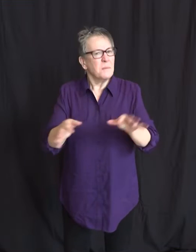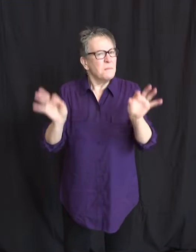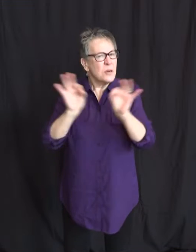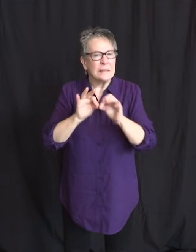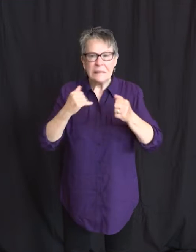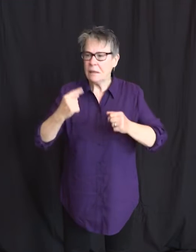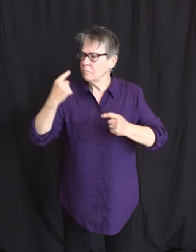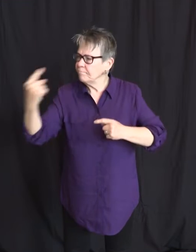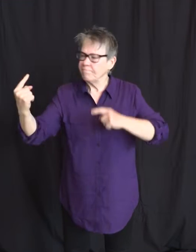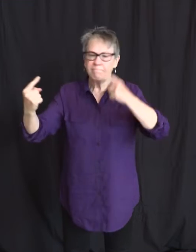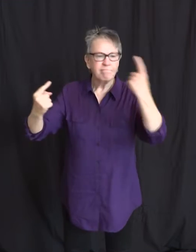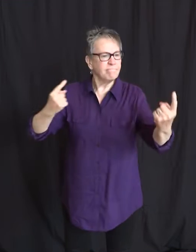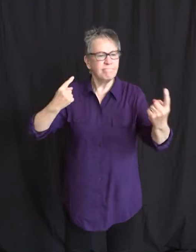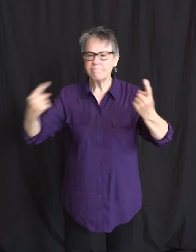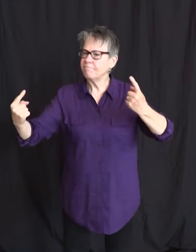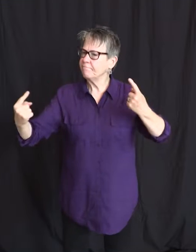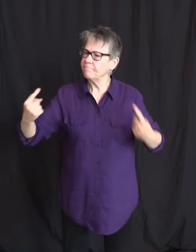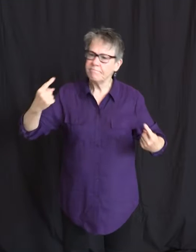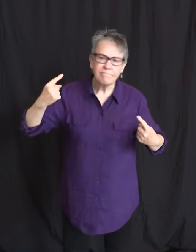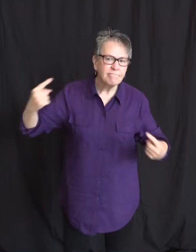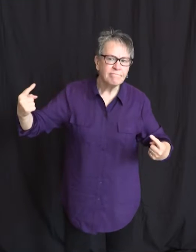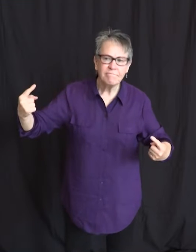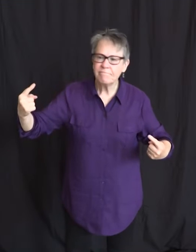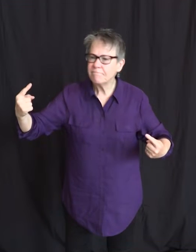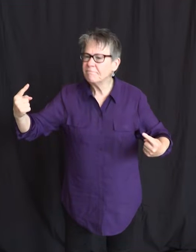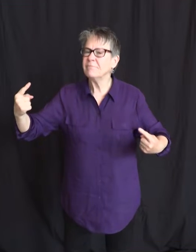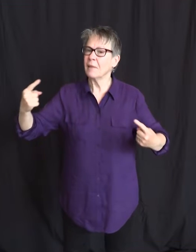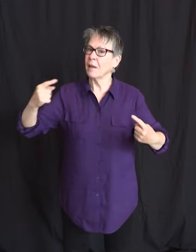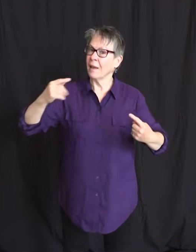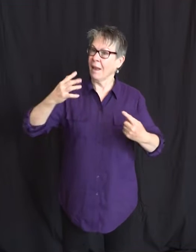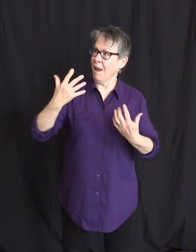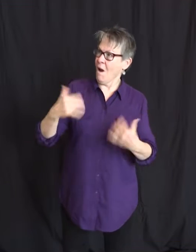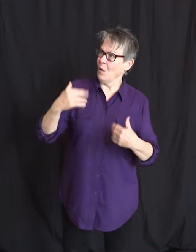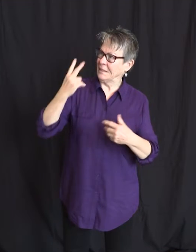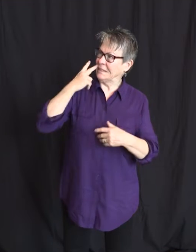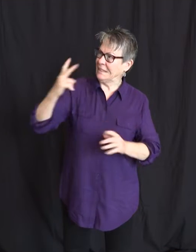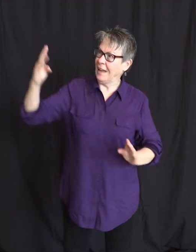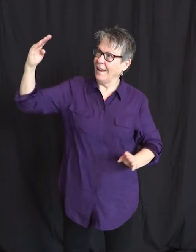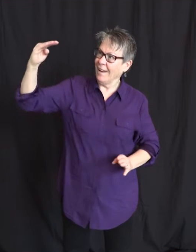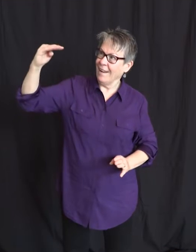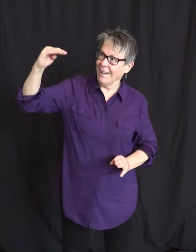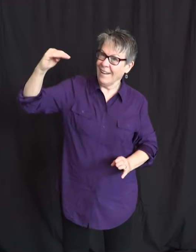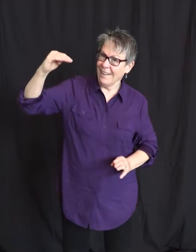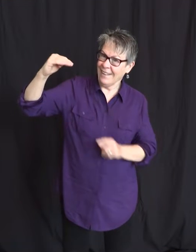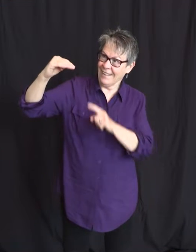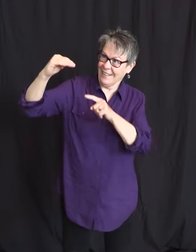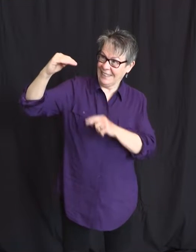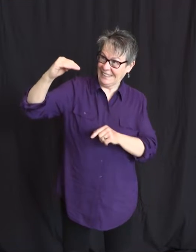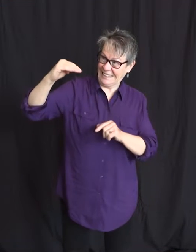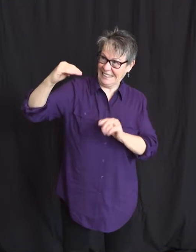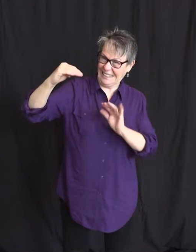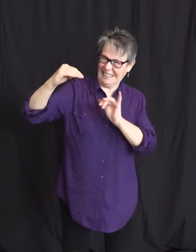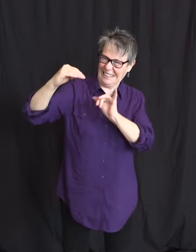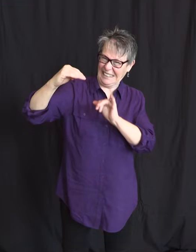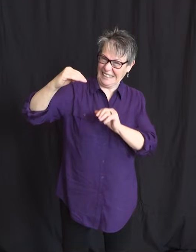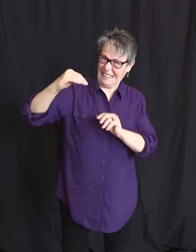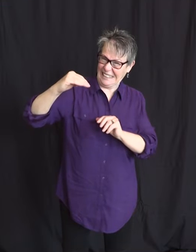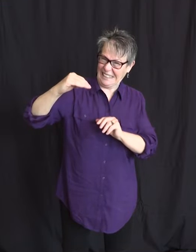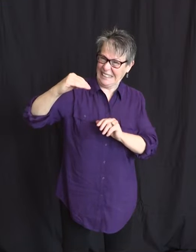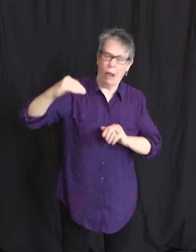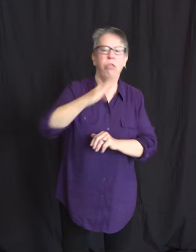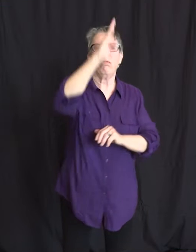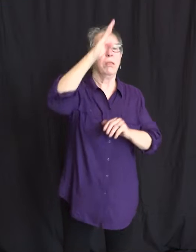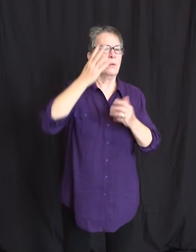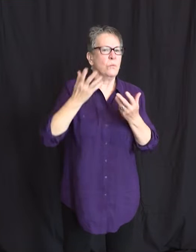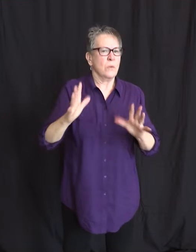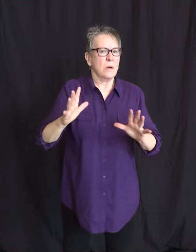to push the curves of new cases, new hospitalizations, and COVID-19 related deaths down so we can